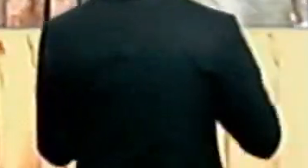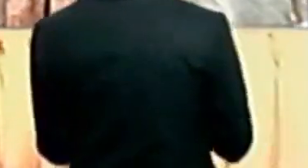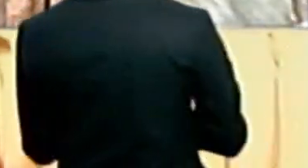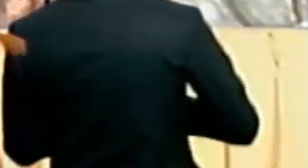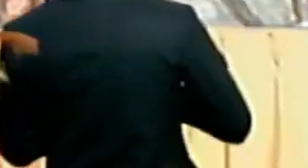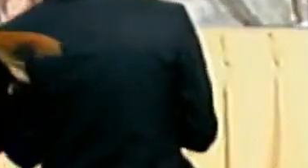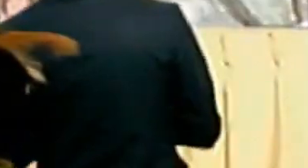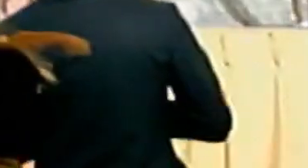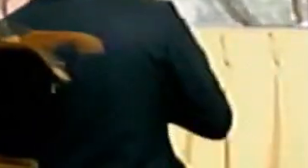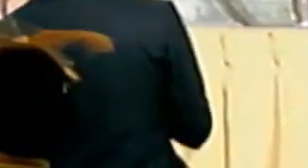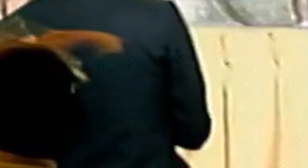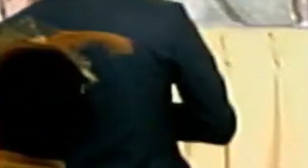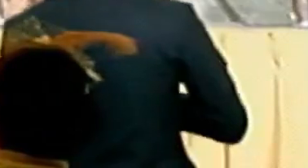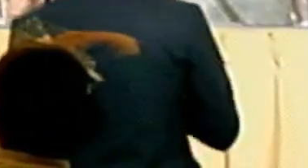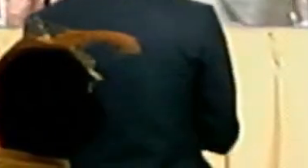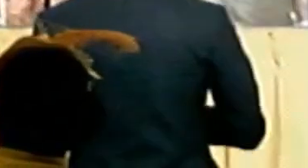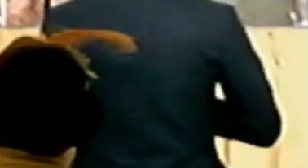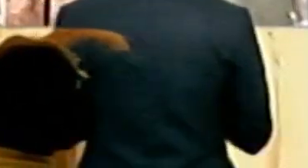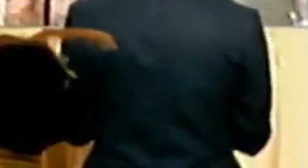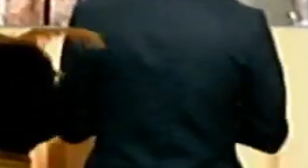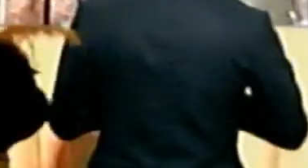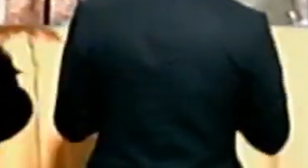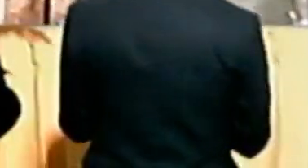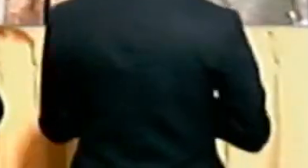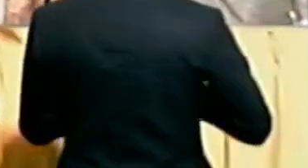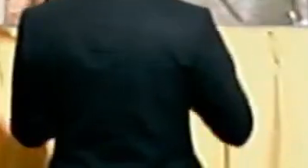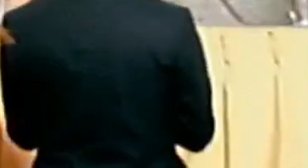Lord Jesus, in your great and precious name.